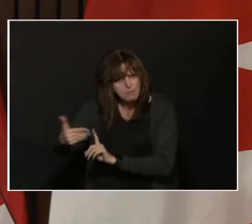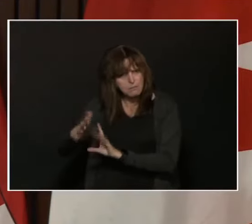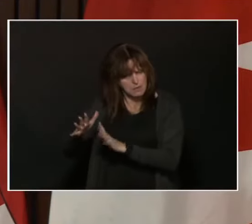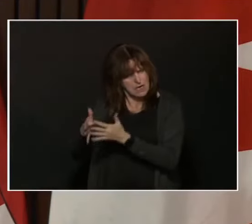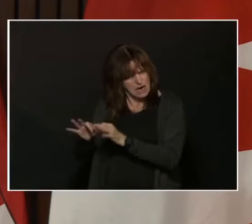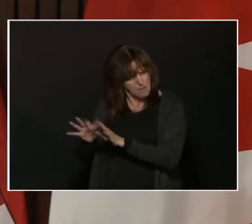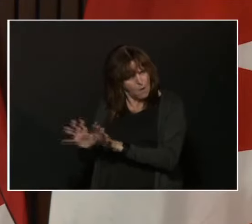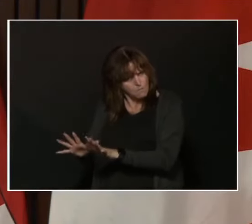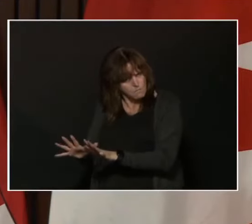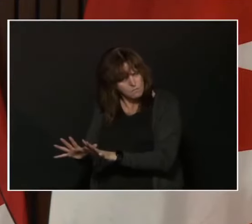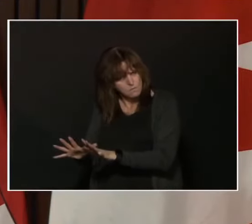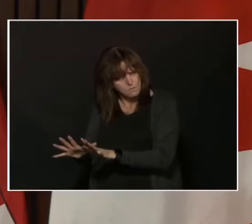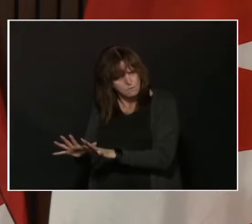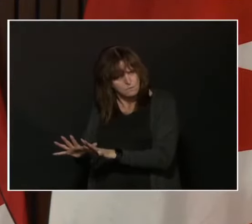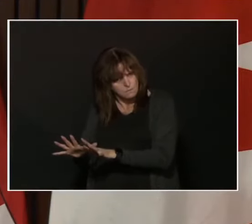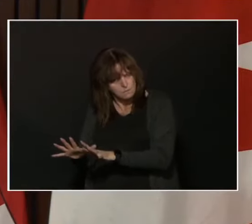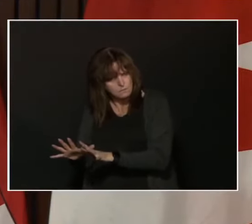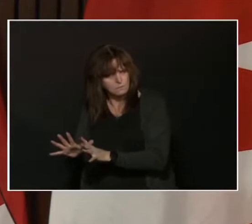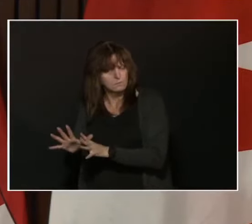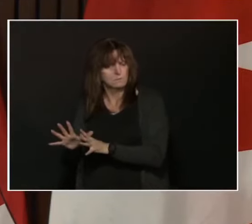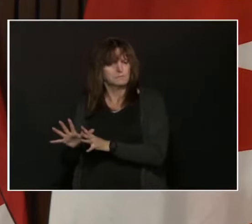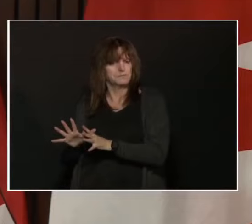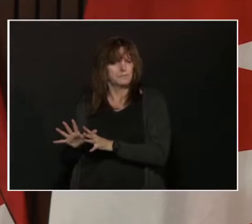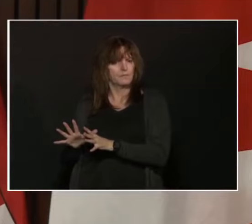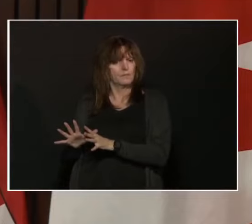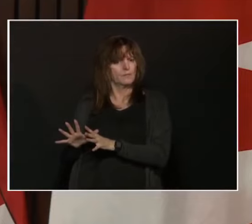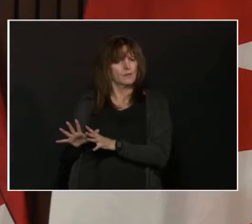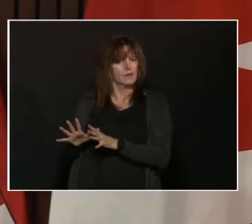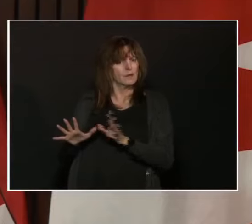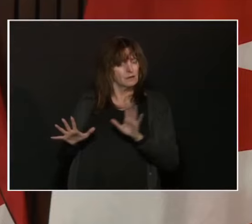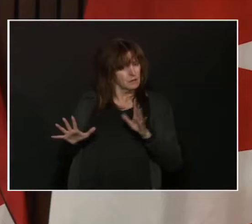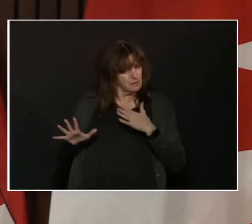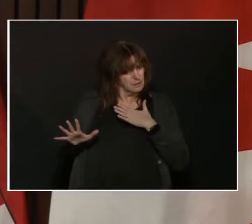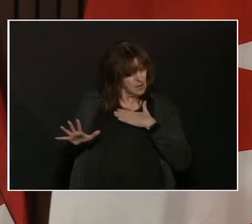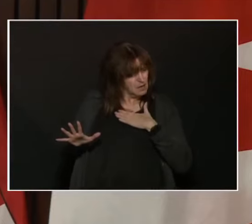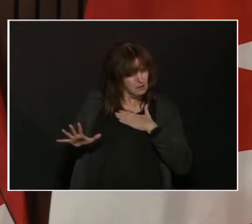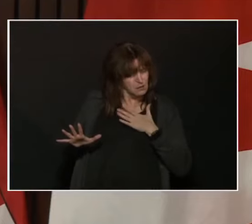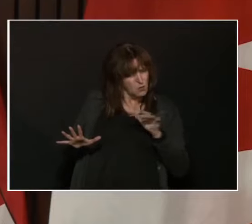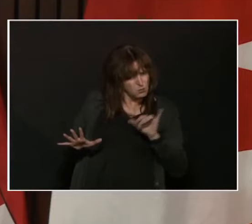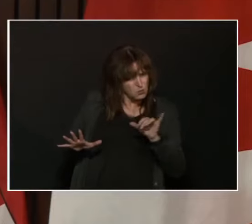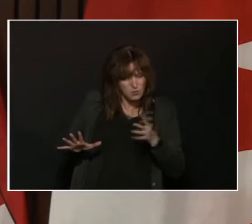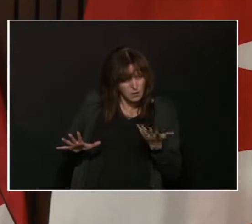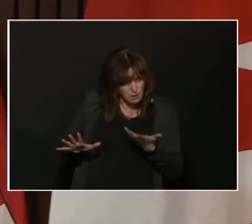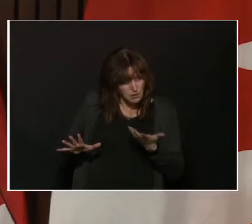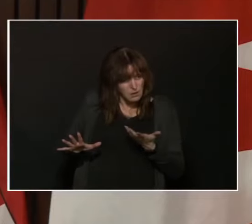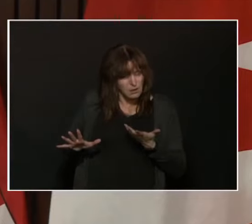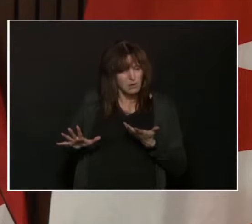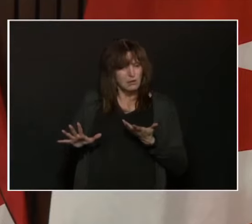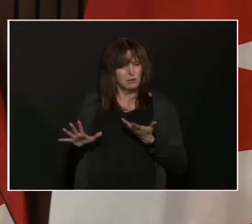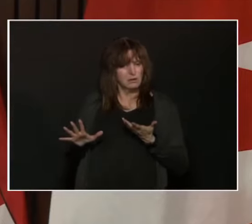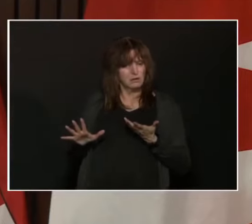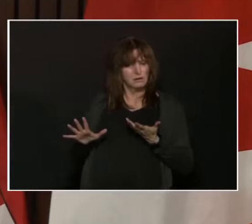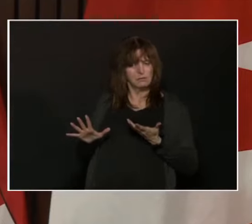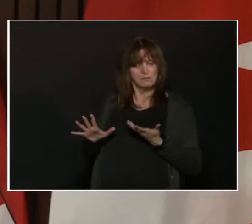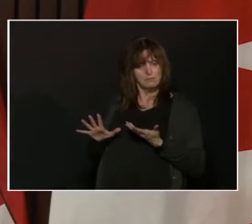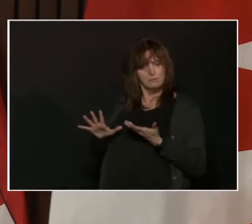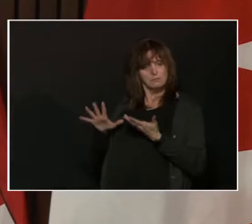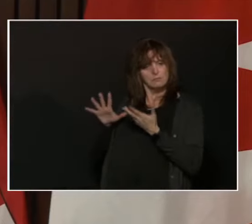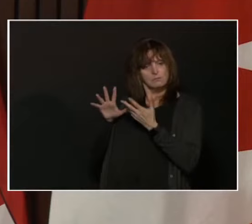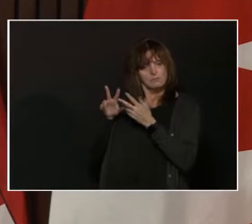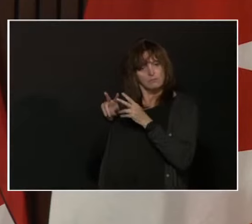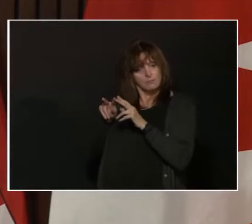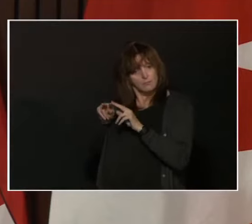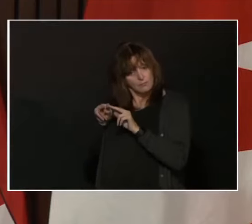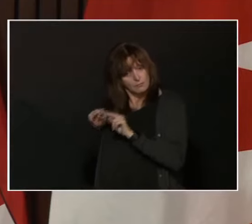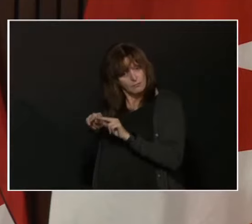to getting kids back to school. I'd urge, again, though, as we said, that there needs to be really strong surveillance of this disease across the province as well, which